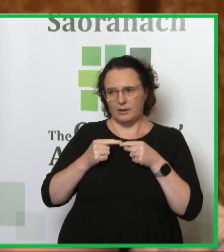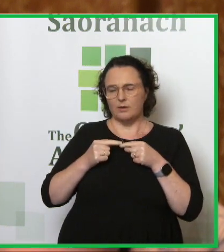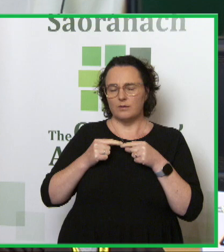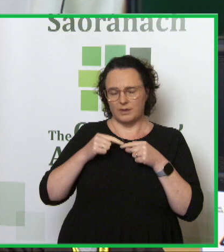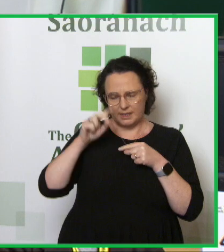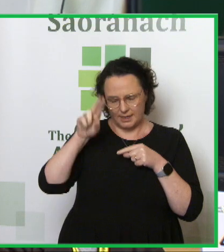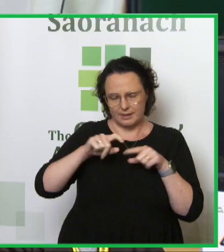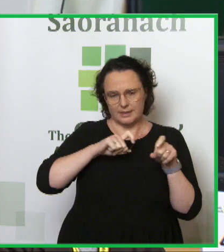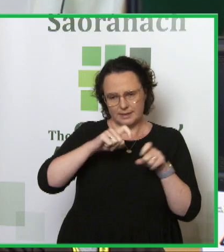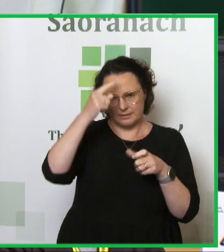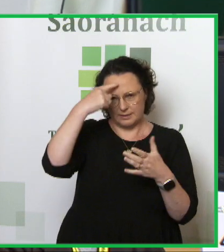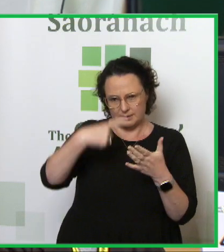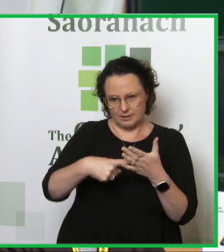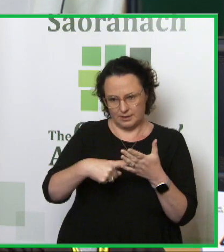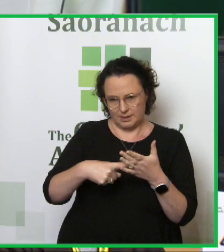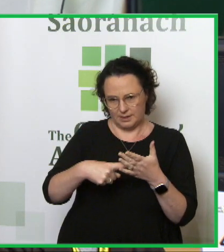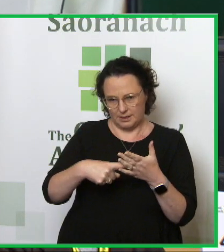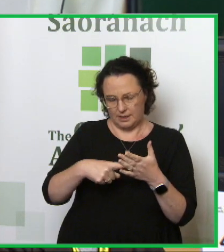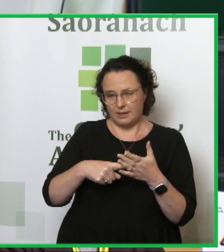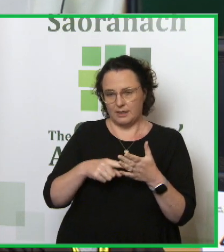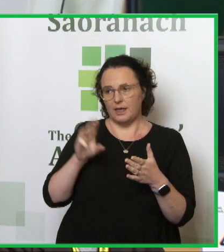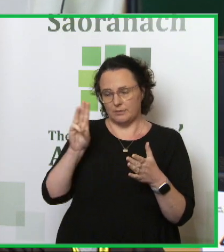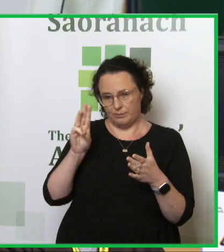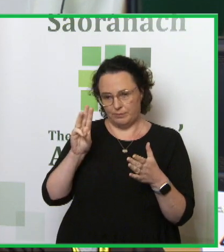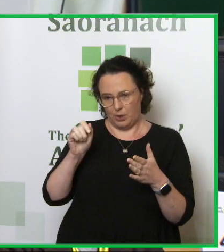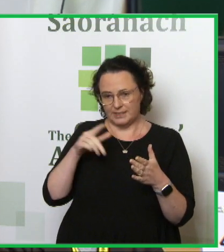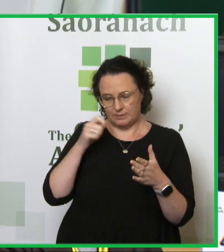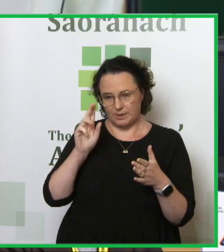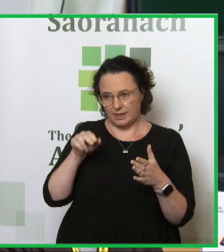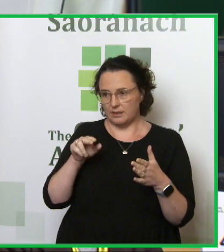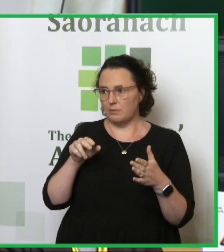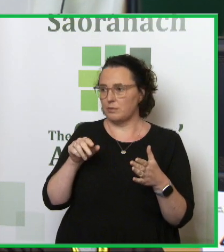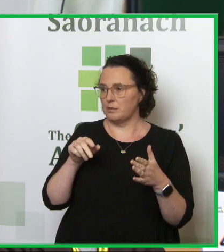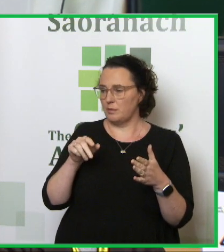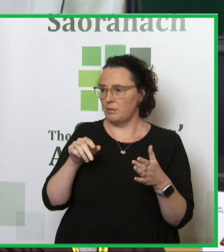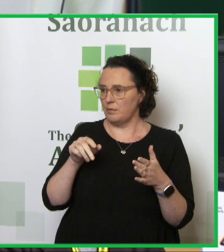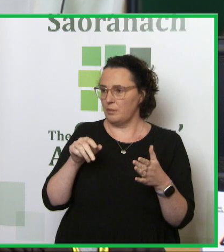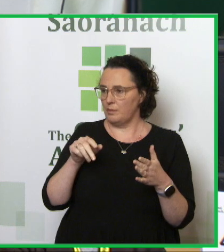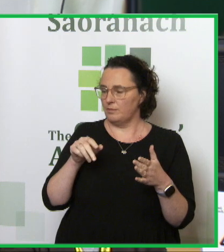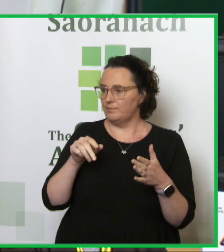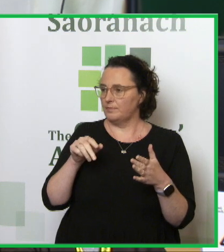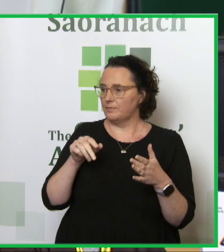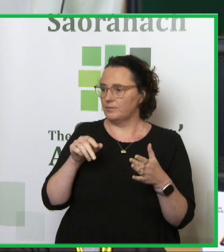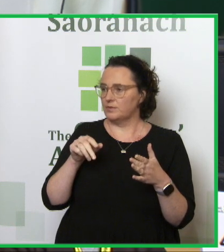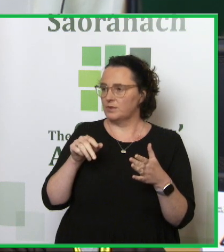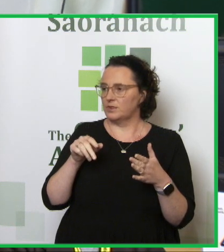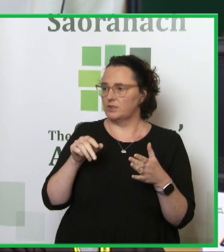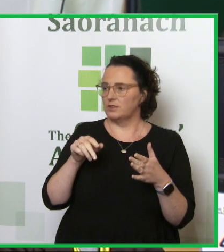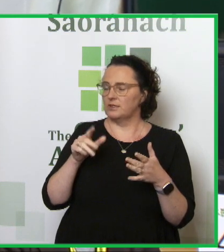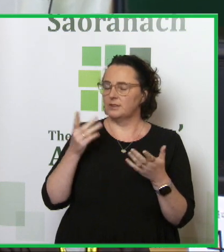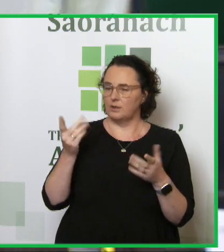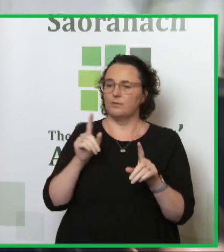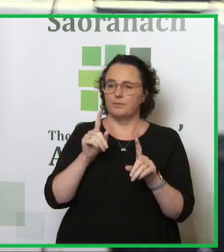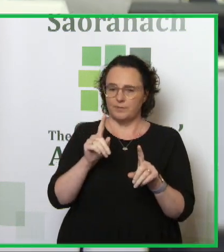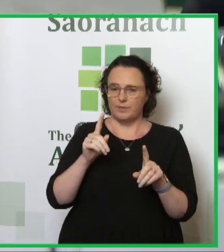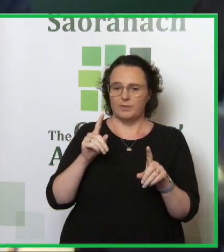that down the road. And you can in this process, Adele, I think. So could you just pass the call just to what the ballot paper would look like. So just